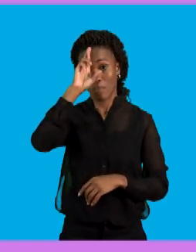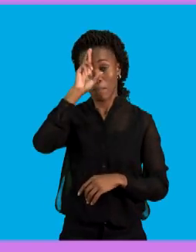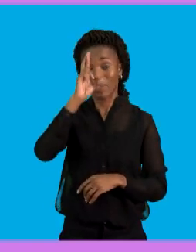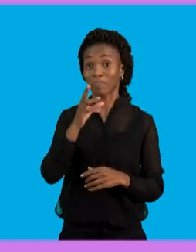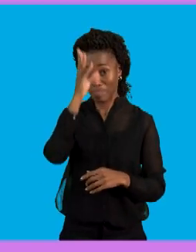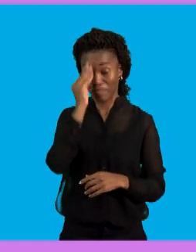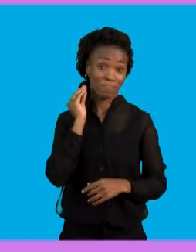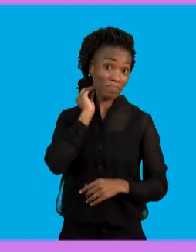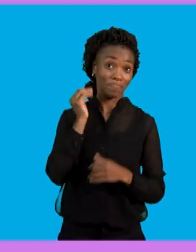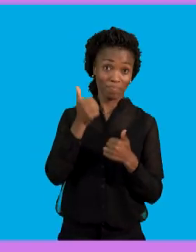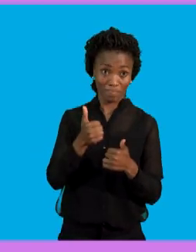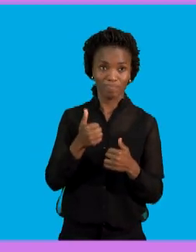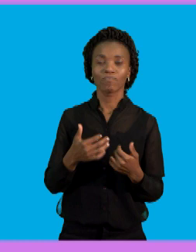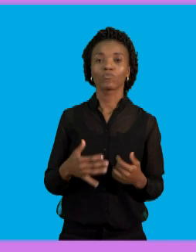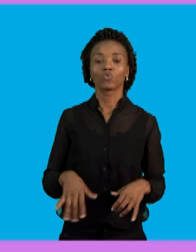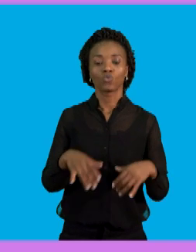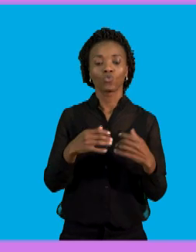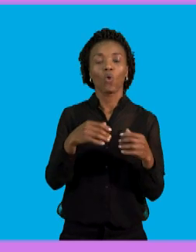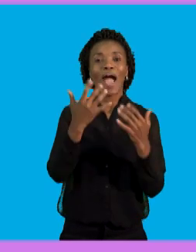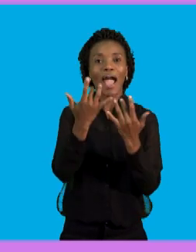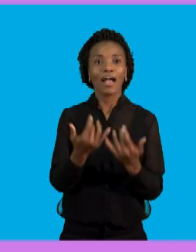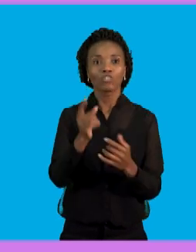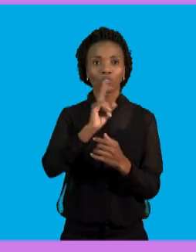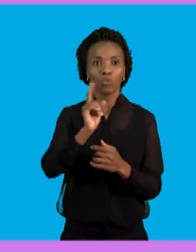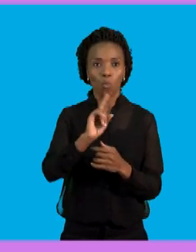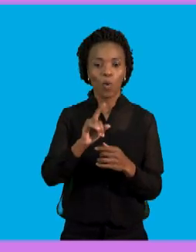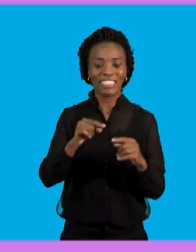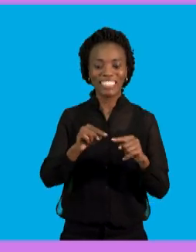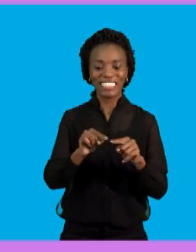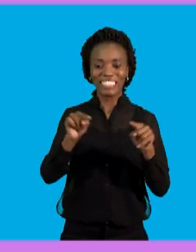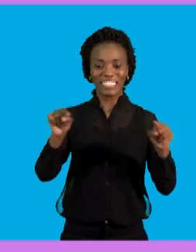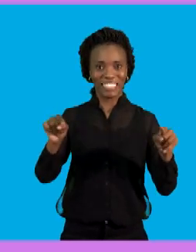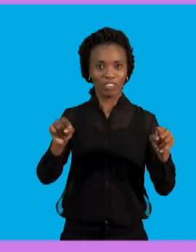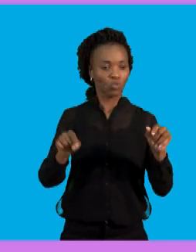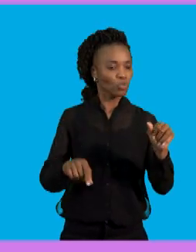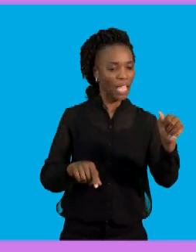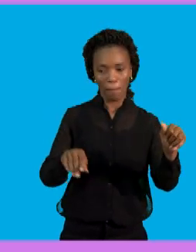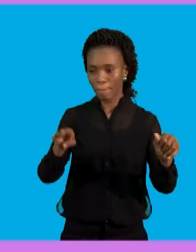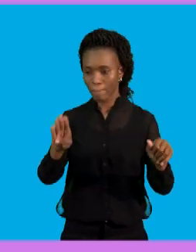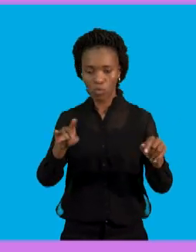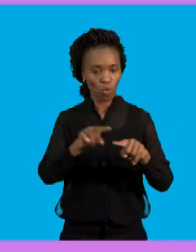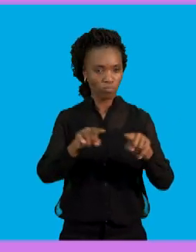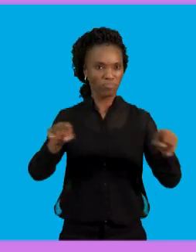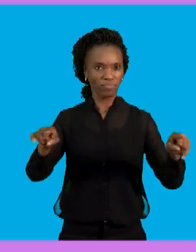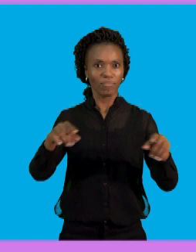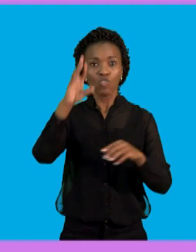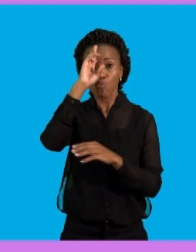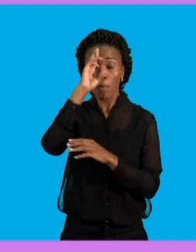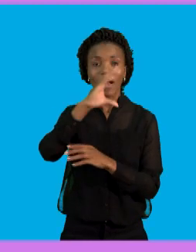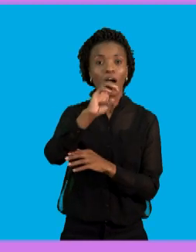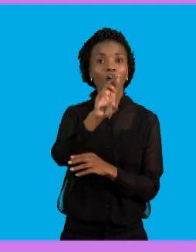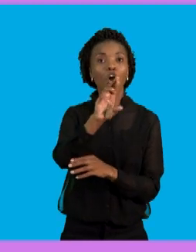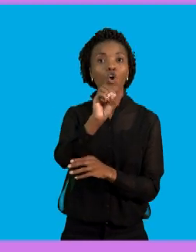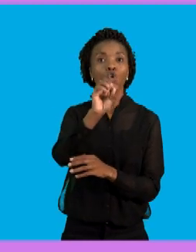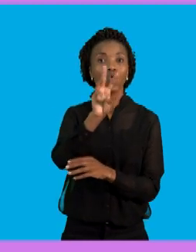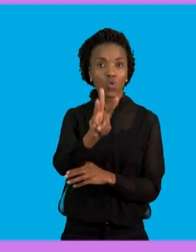terminology you should know or remember. You should be able to calculate the actual distance as a crow flies between 2 points.